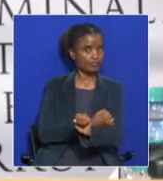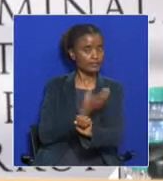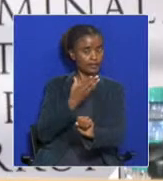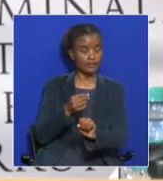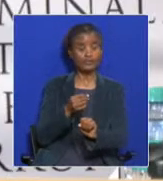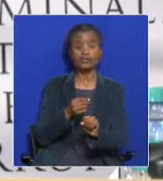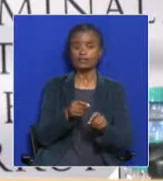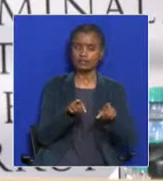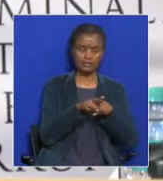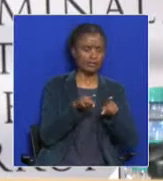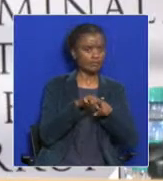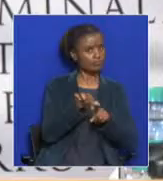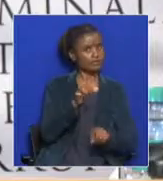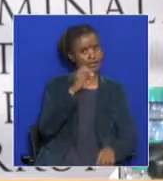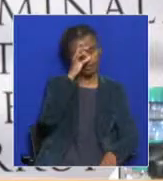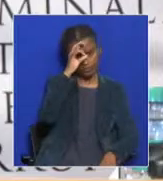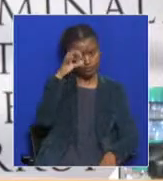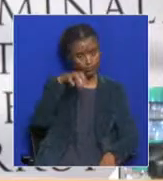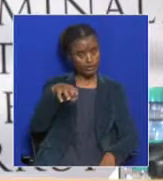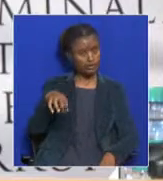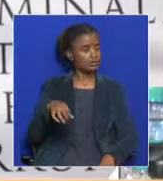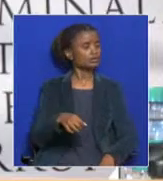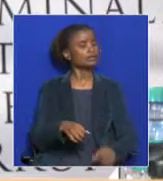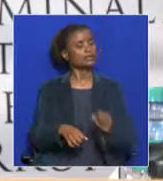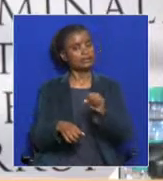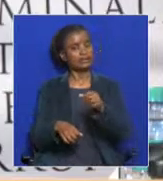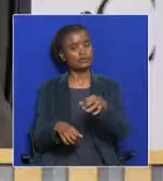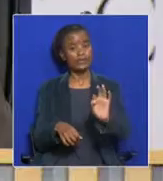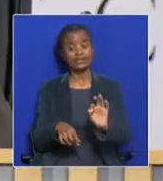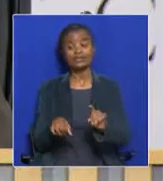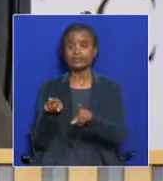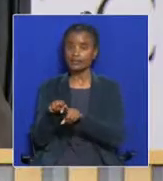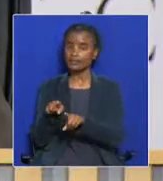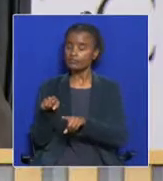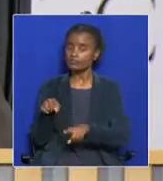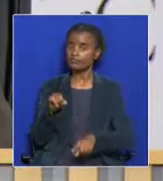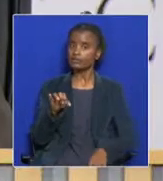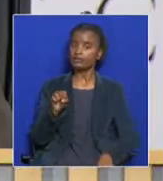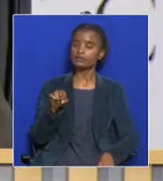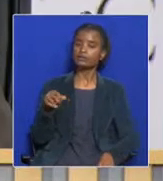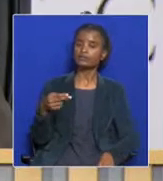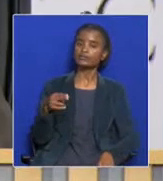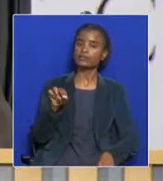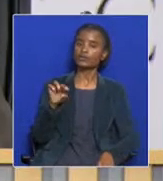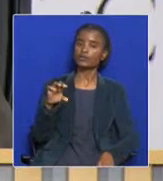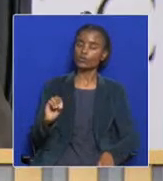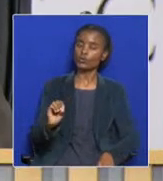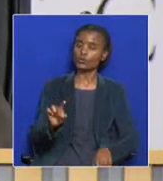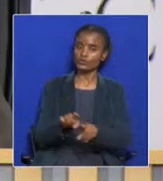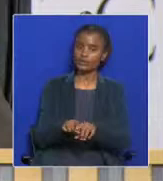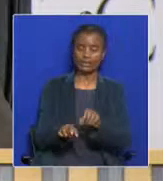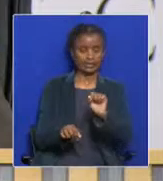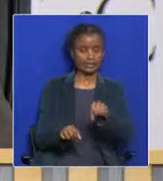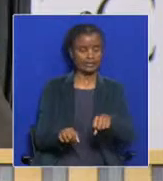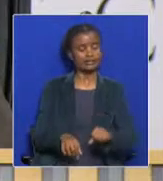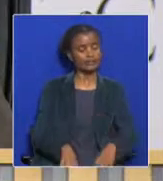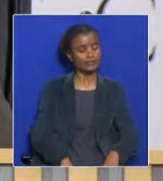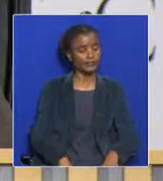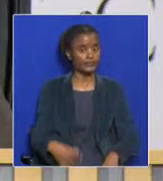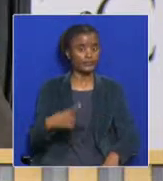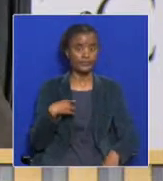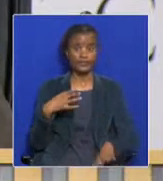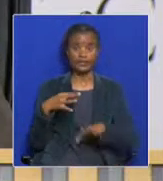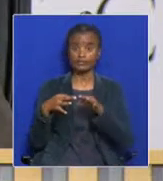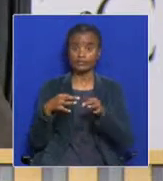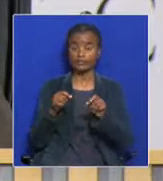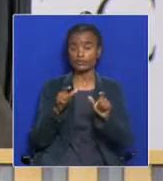correctly. So, yes. as with Isipingo as well. Yes. So, If I may expand on that, Commissioners,